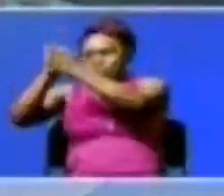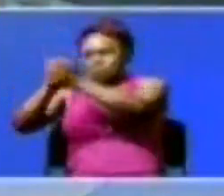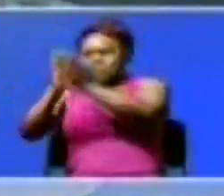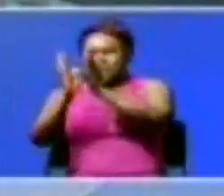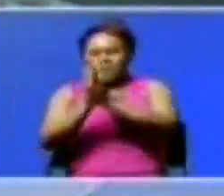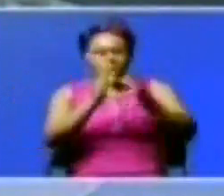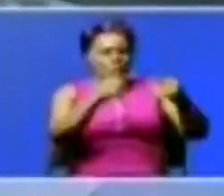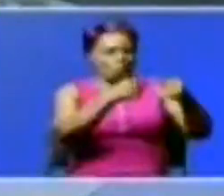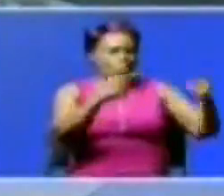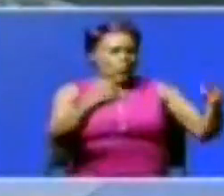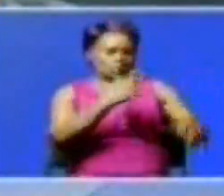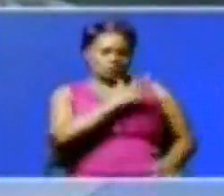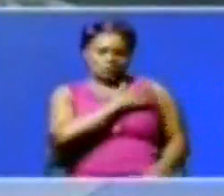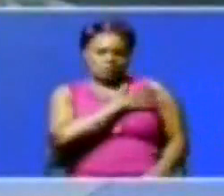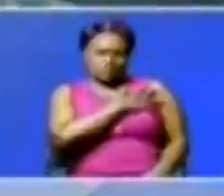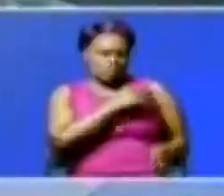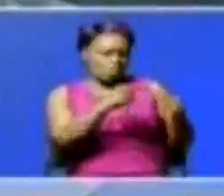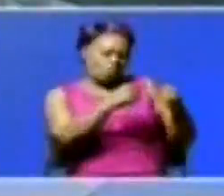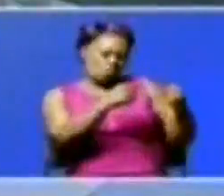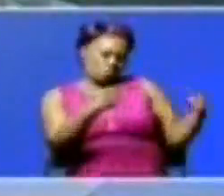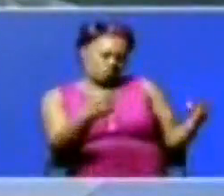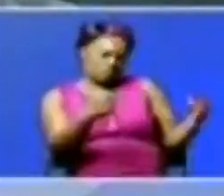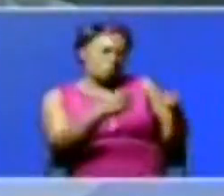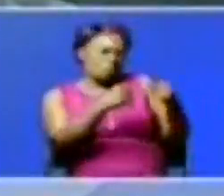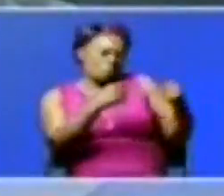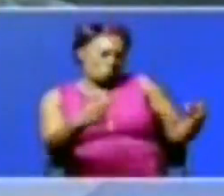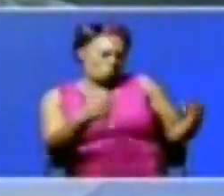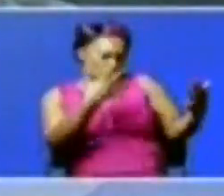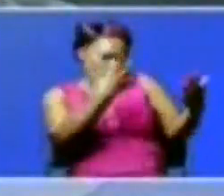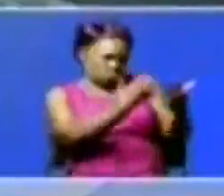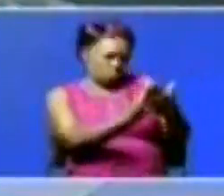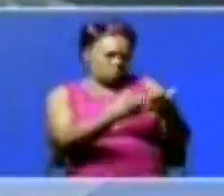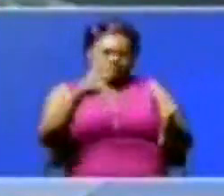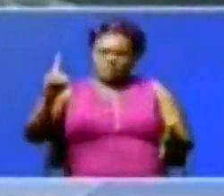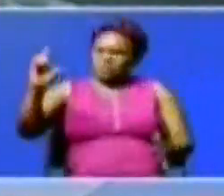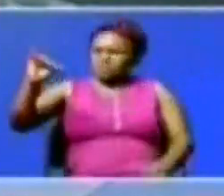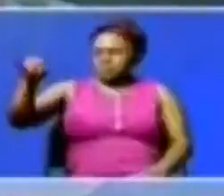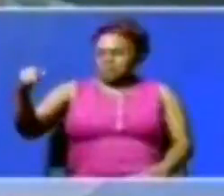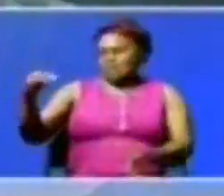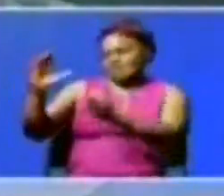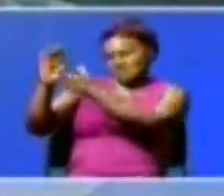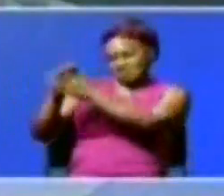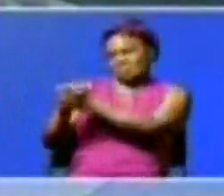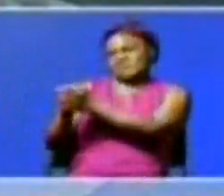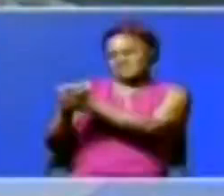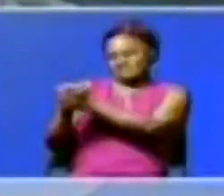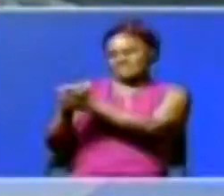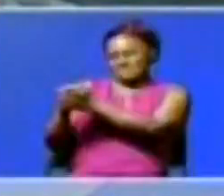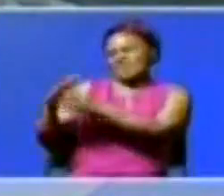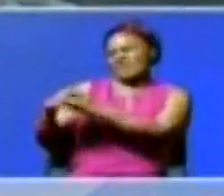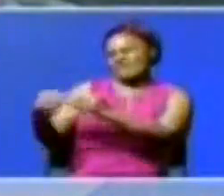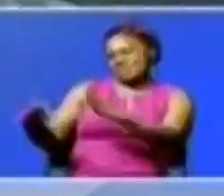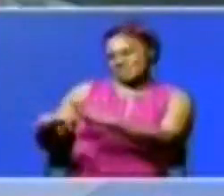and the opposition NASA. While the opposition has opposed the arrest of DCJ, those in the Jubilee side seem to be